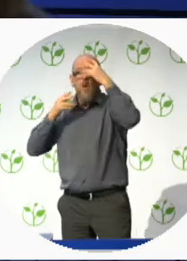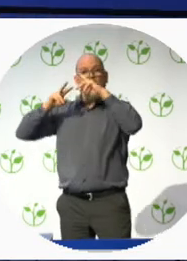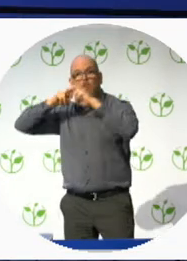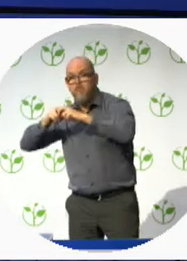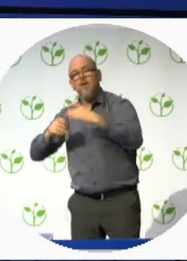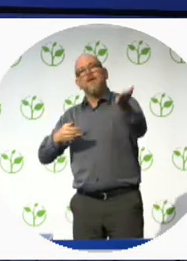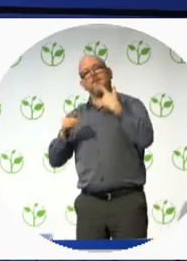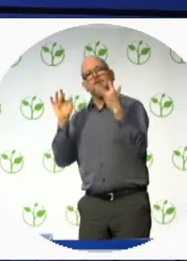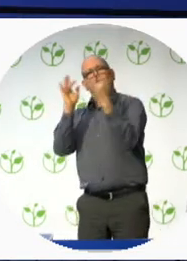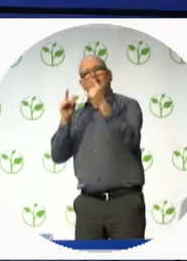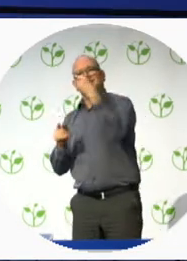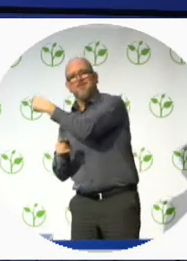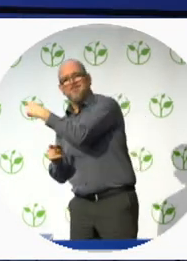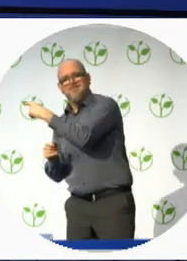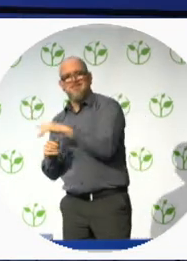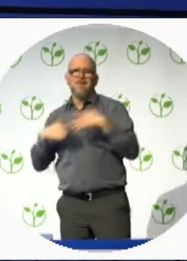Thank you very much indeed.